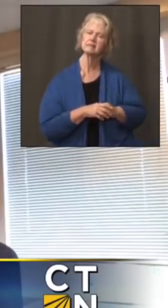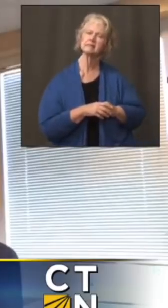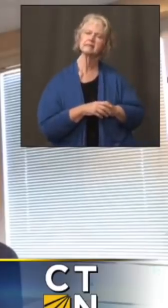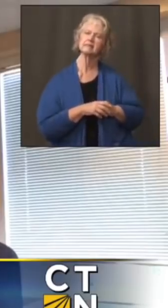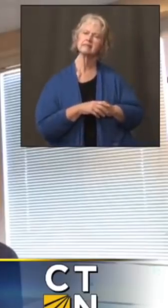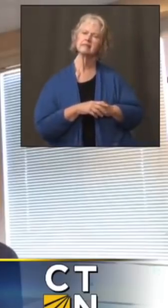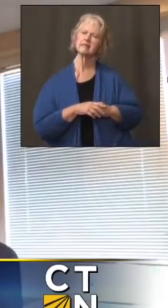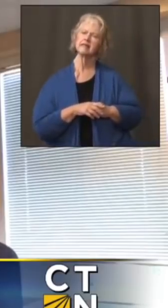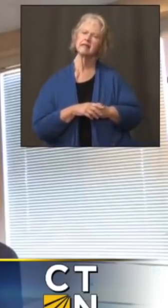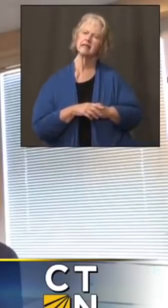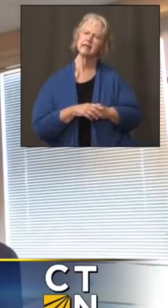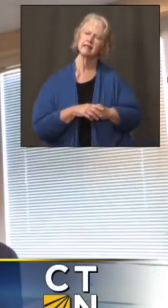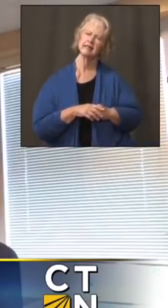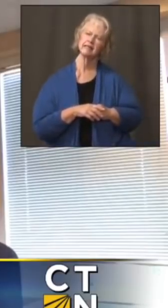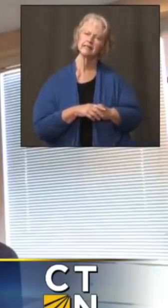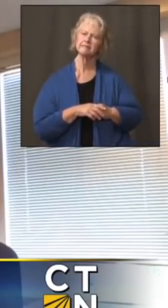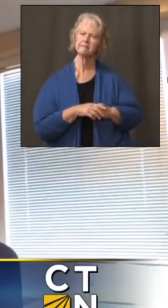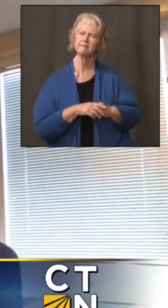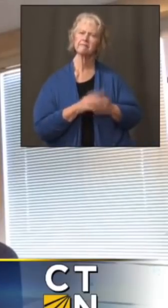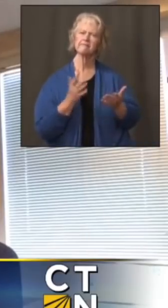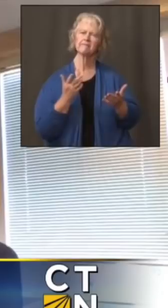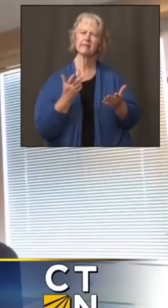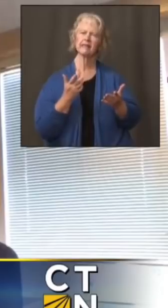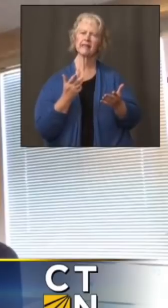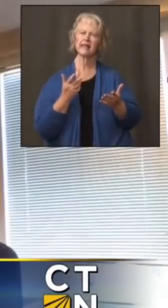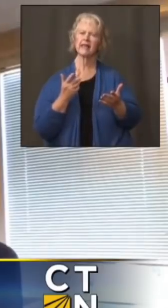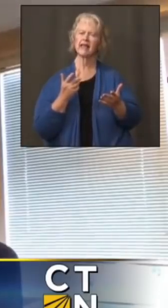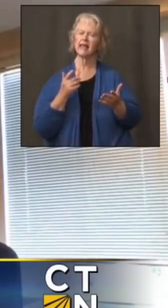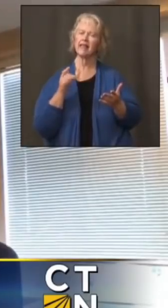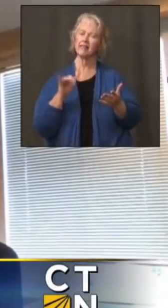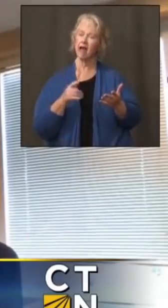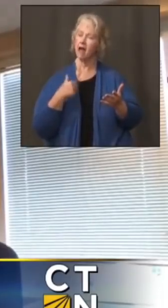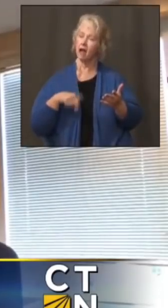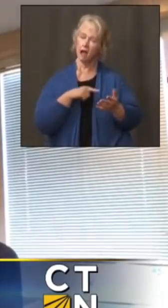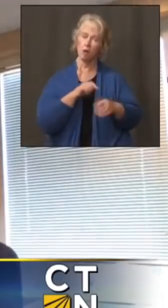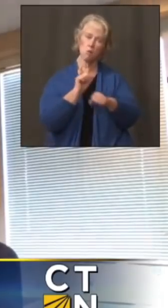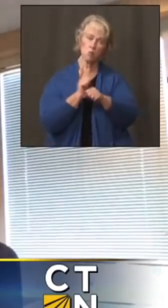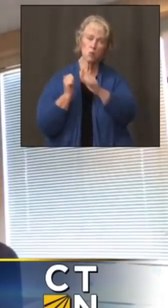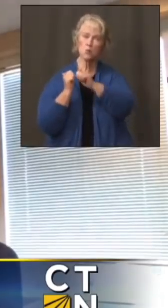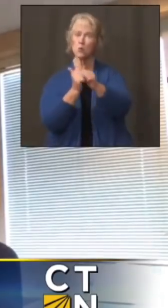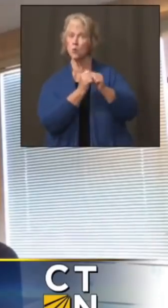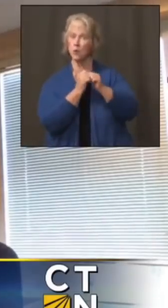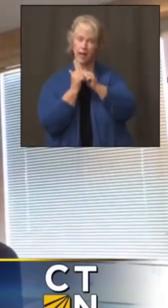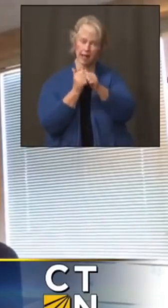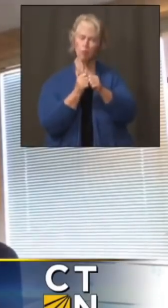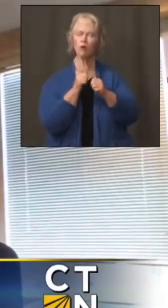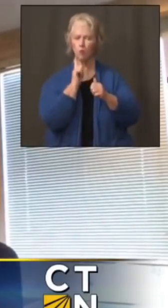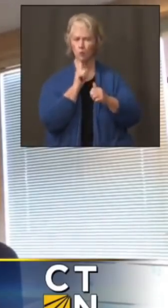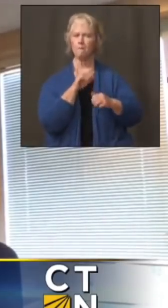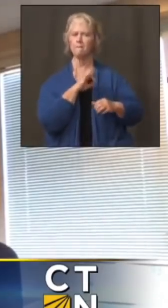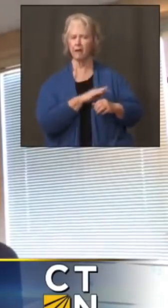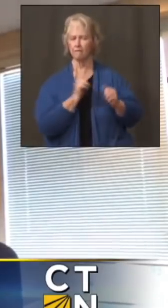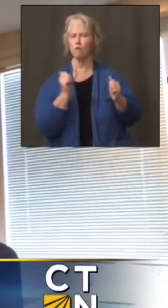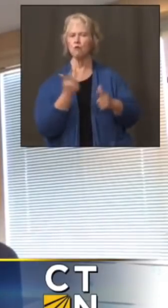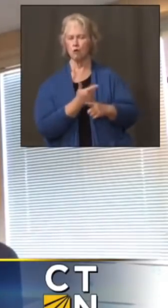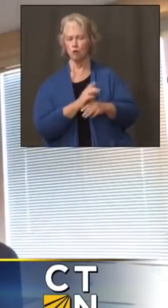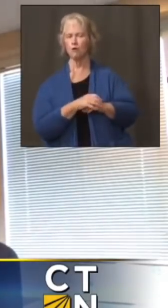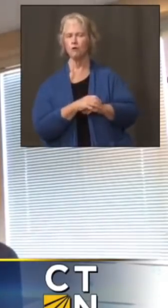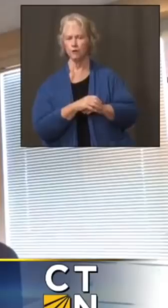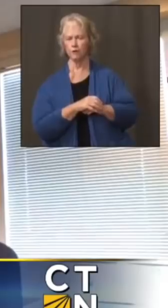This is something that is collective action is really going to be helpful here. People working